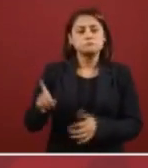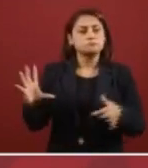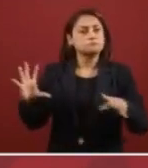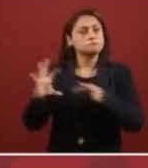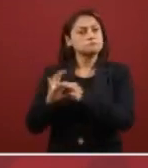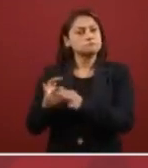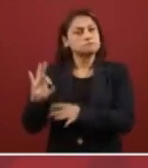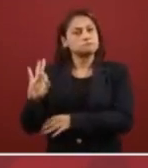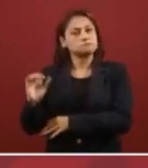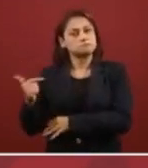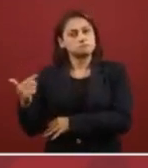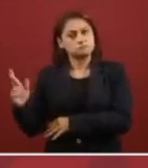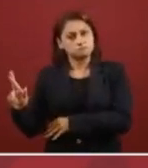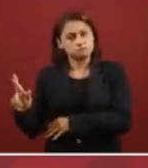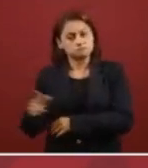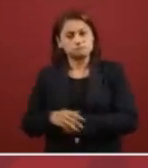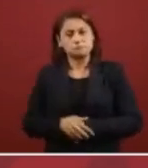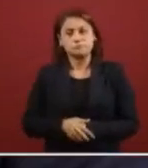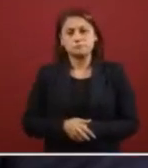to the fiscal